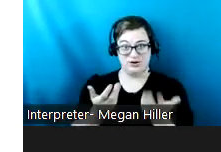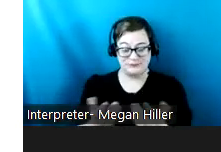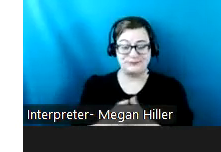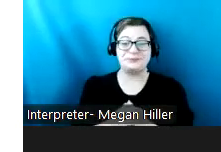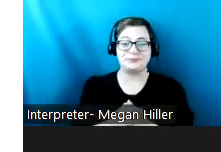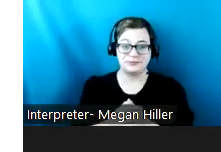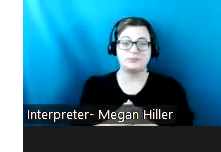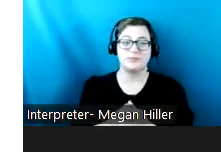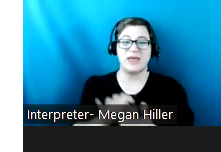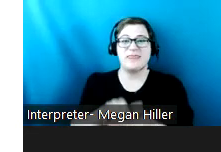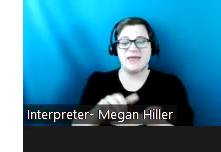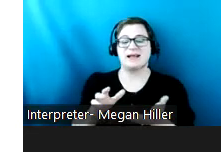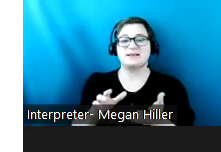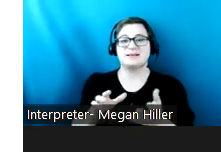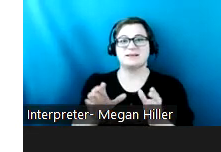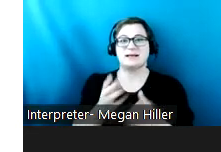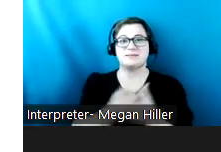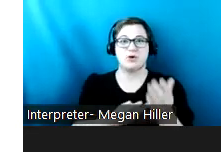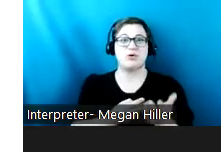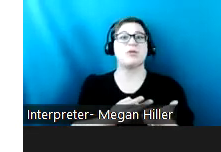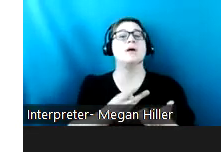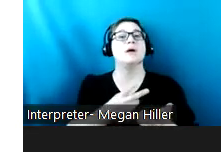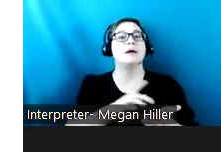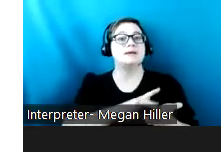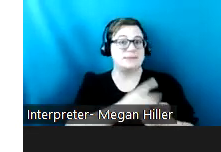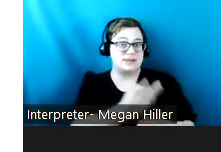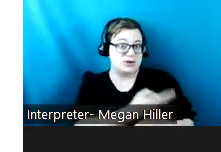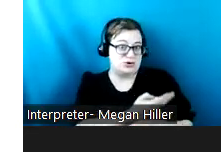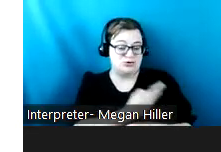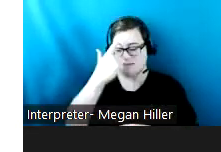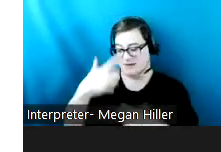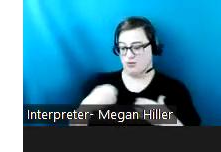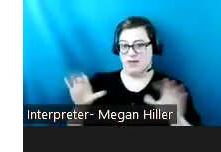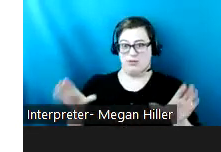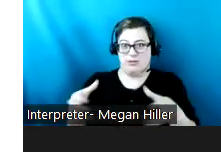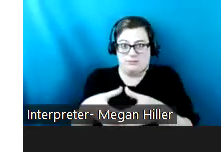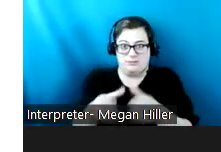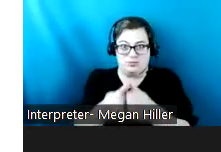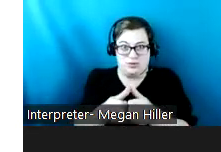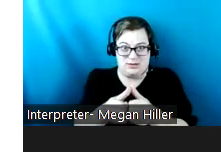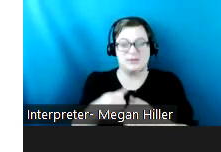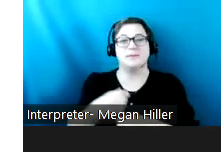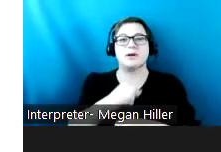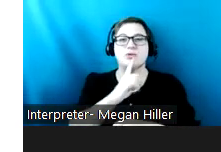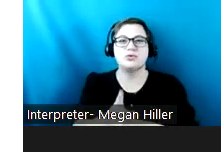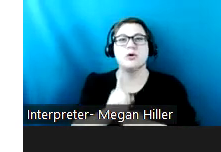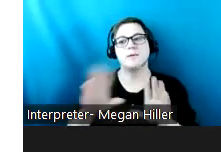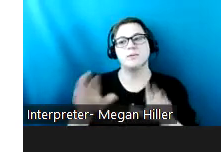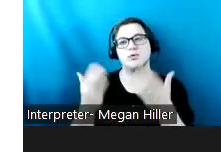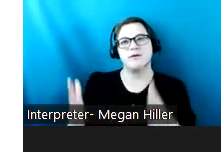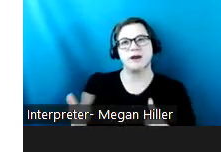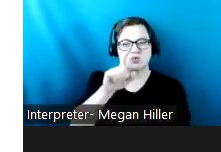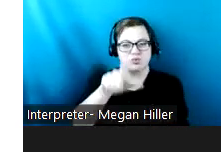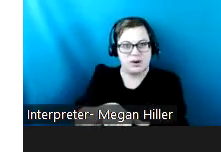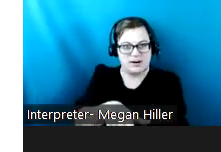as a combination of substance use and mental health. Again, really wanting to make sure that the providers recognize and are able